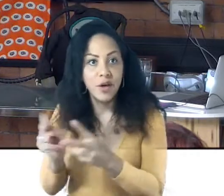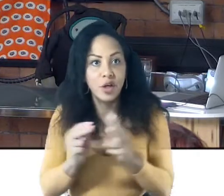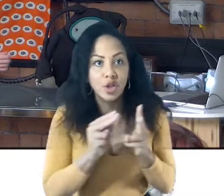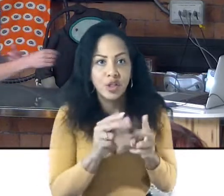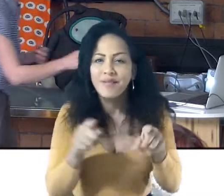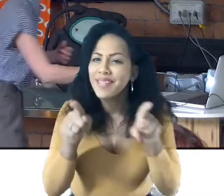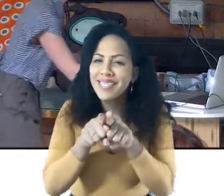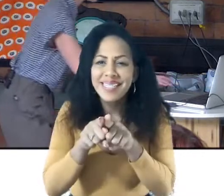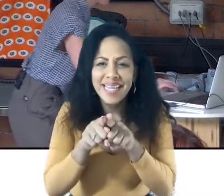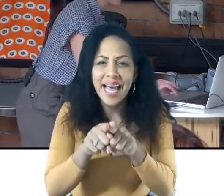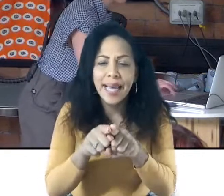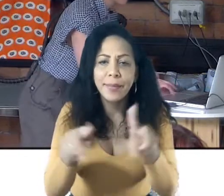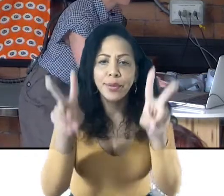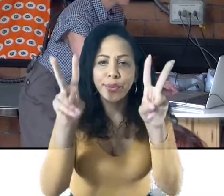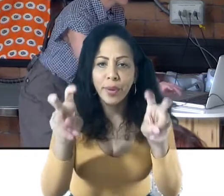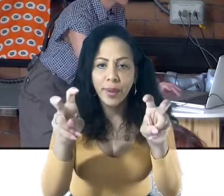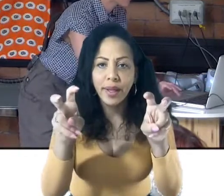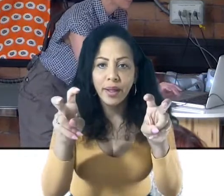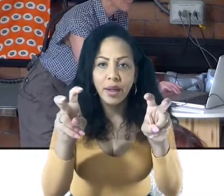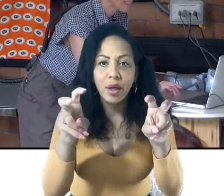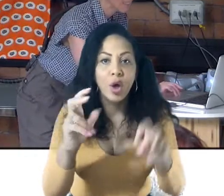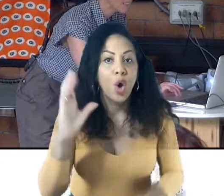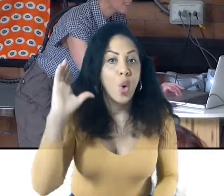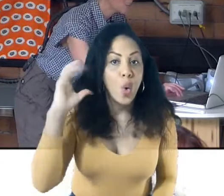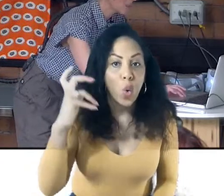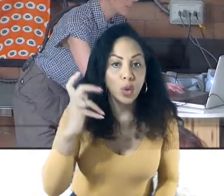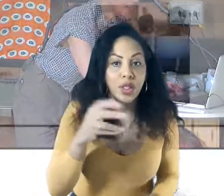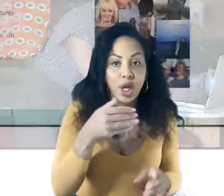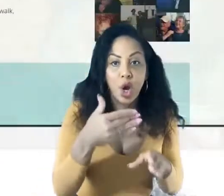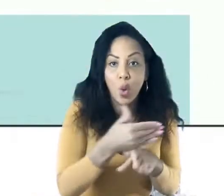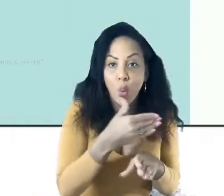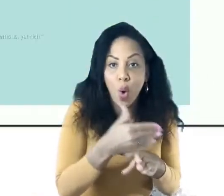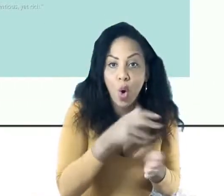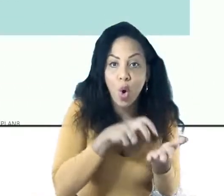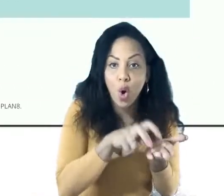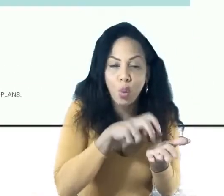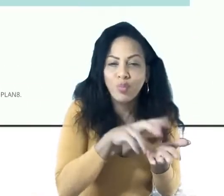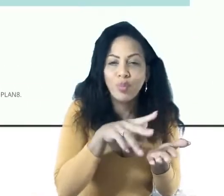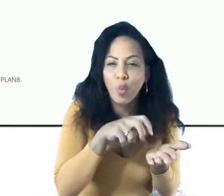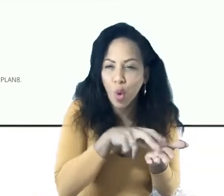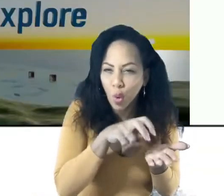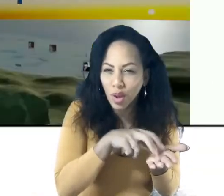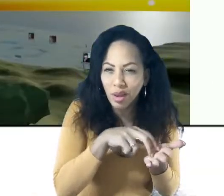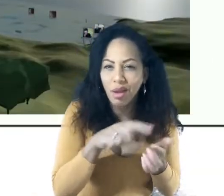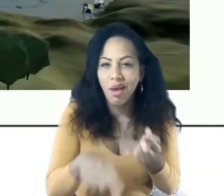this digital interactive map, which I'll show you.